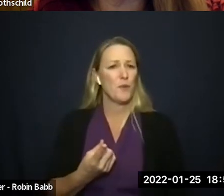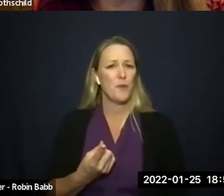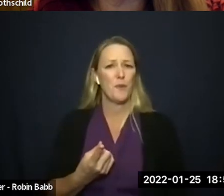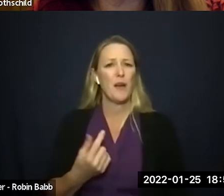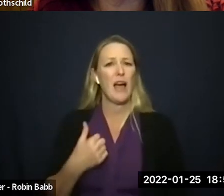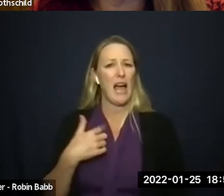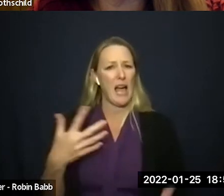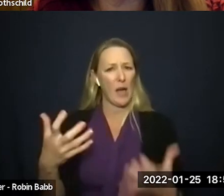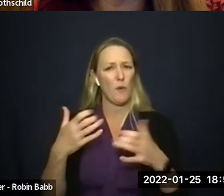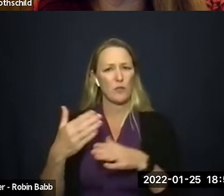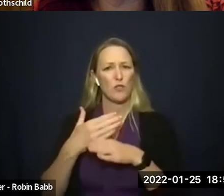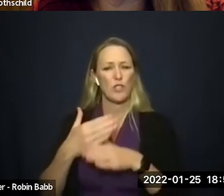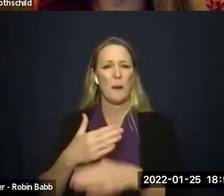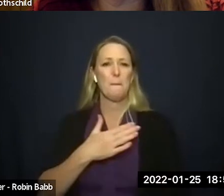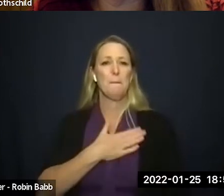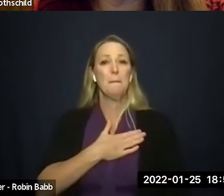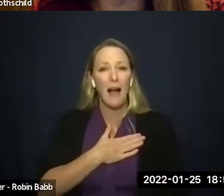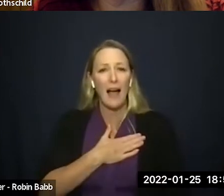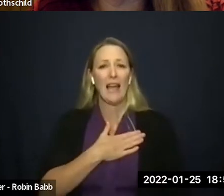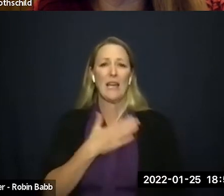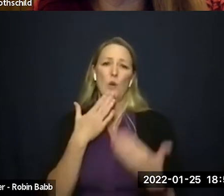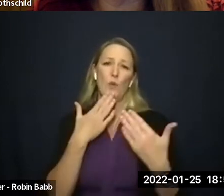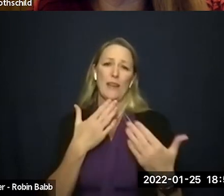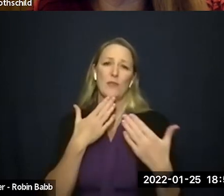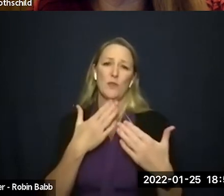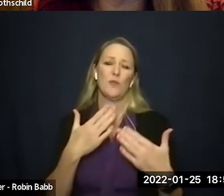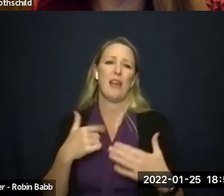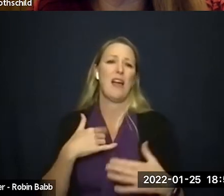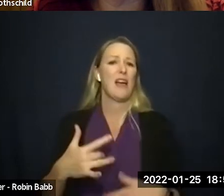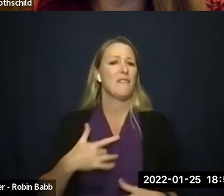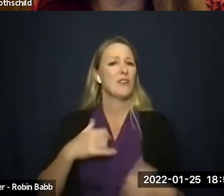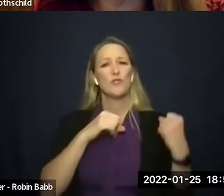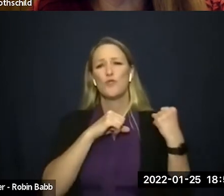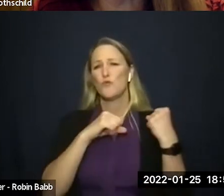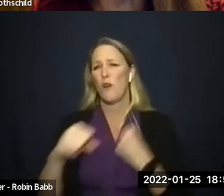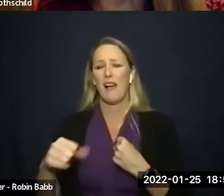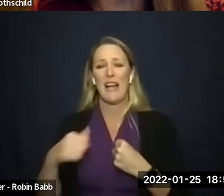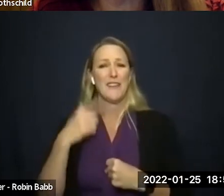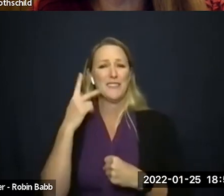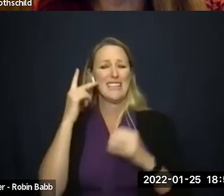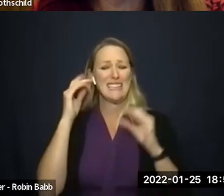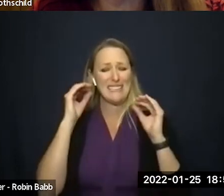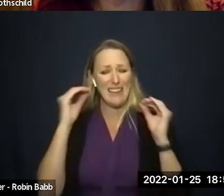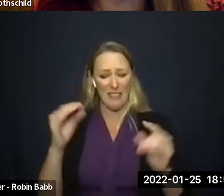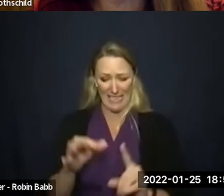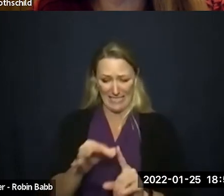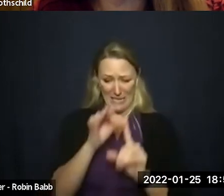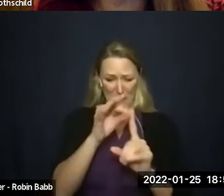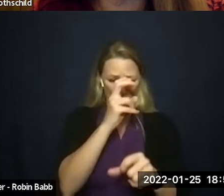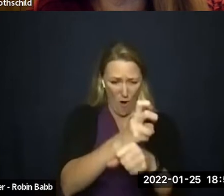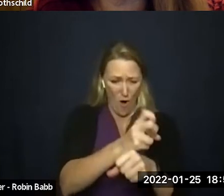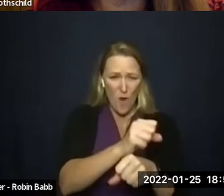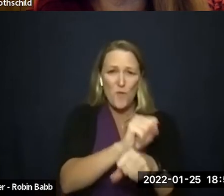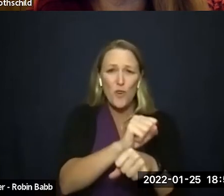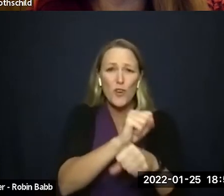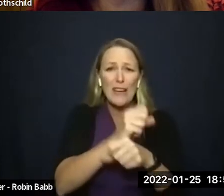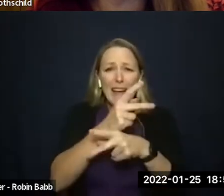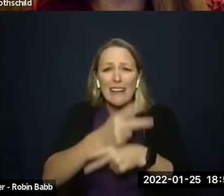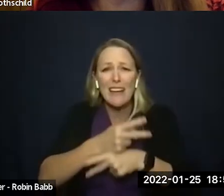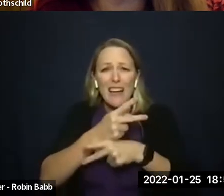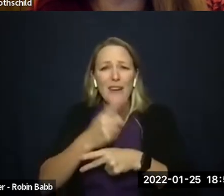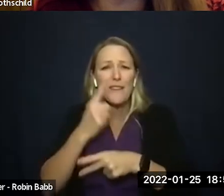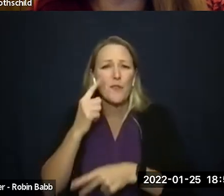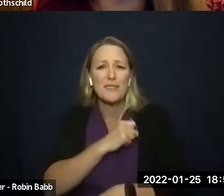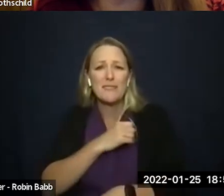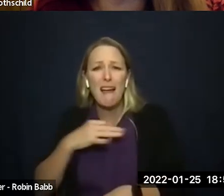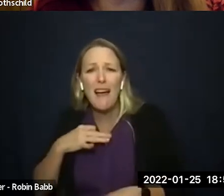want to share my gratitude i feel so strongly that i have seen nothing but hard work and care for staff and students in the